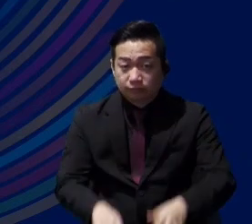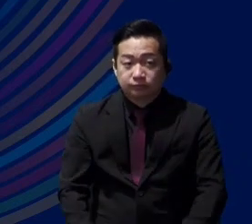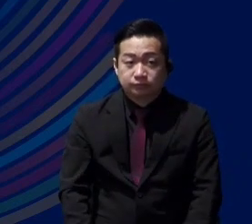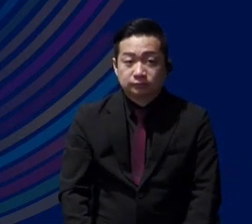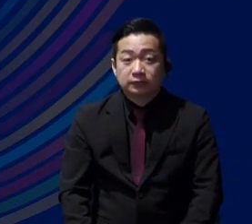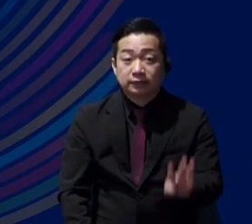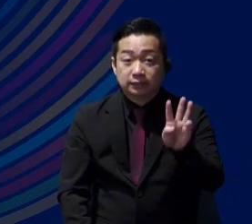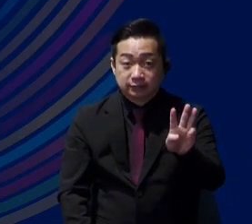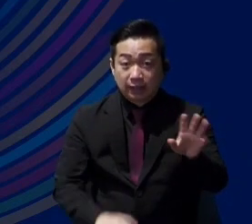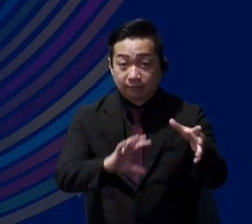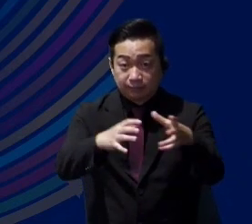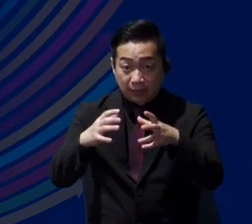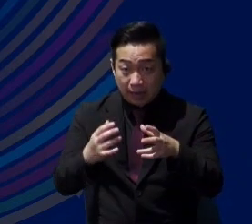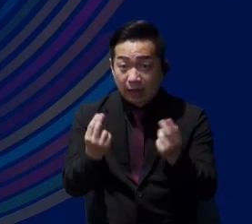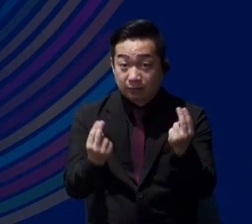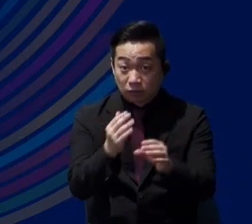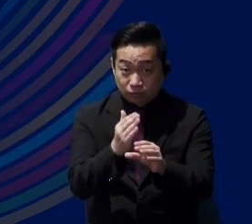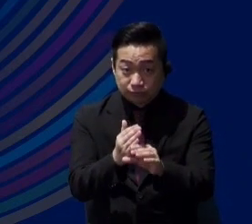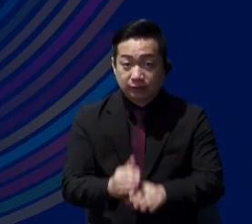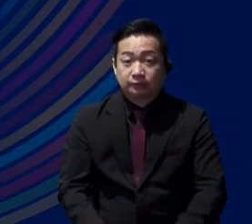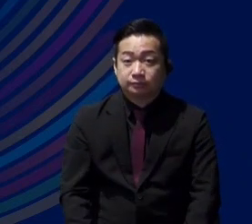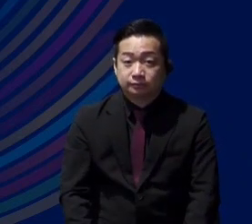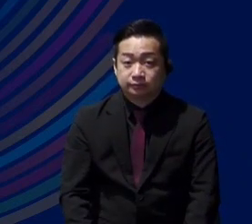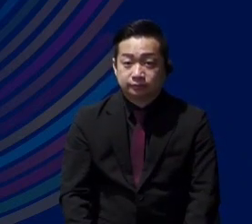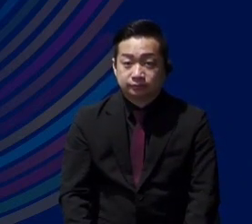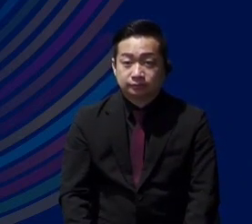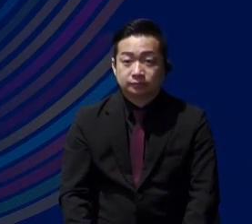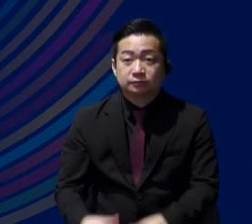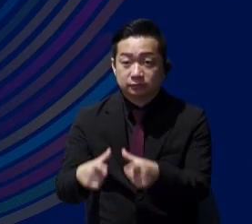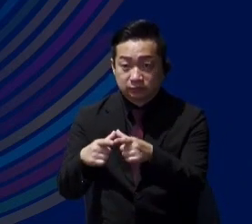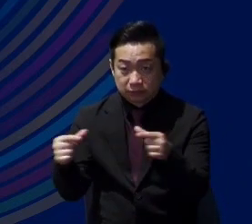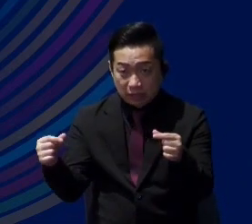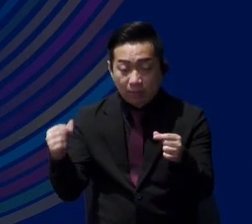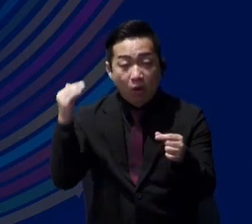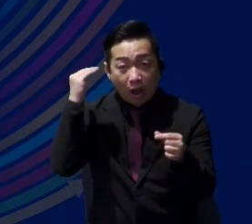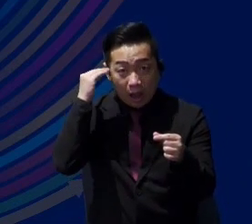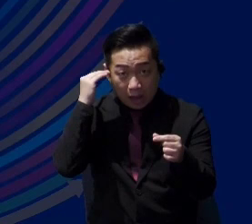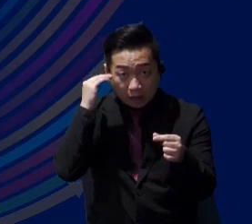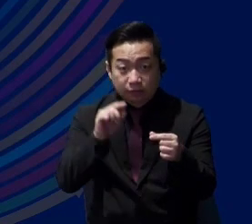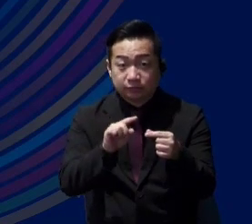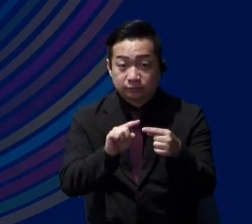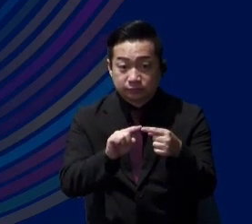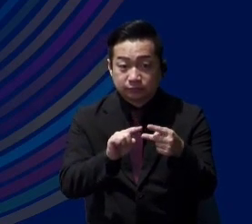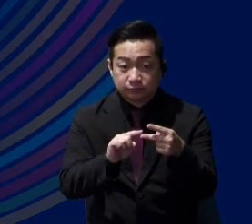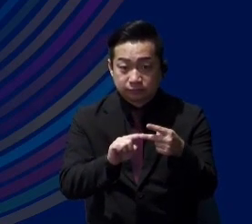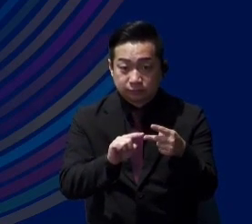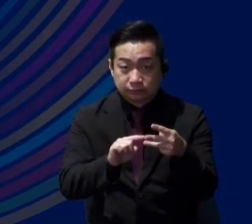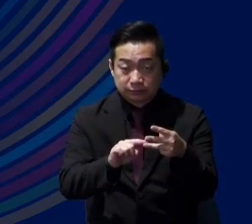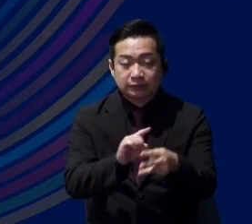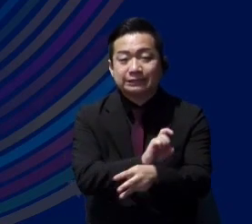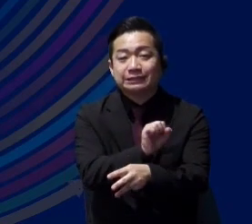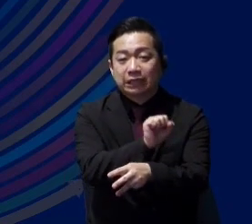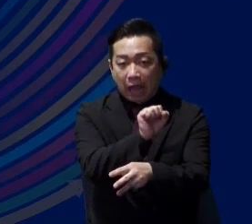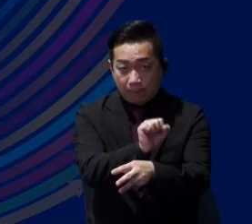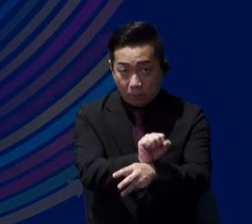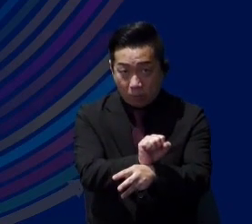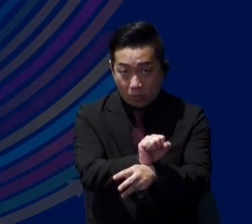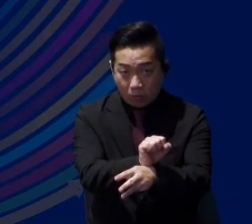Japan, first one, second one is Korea, third one is Singapore,